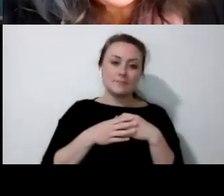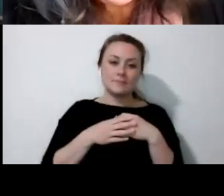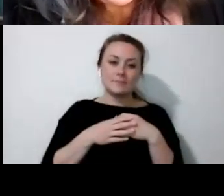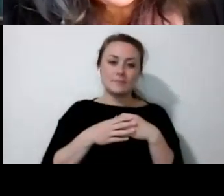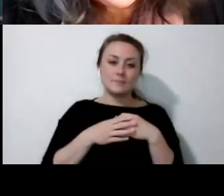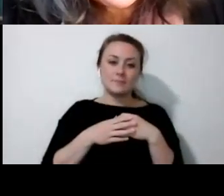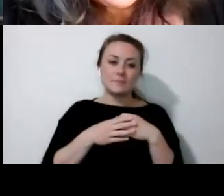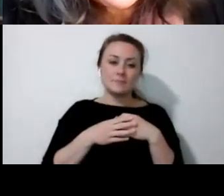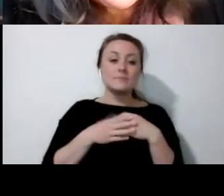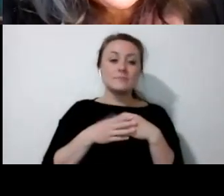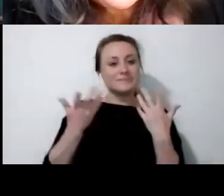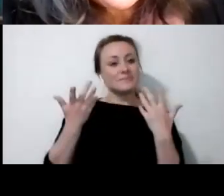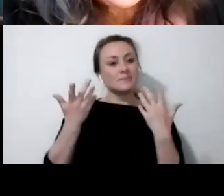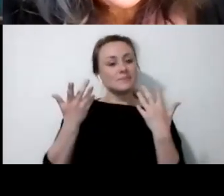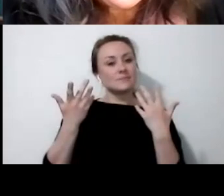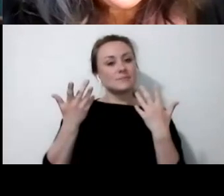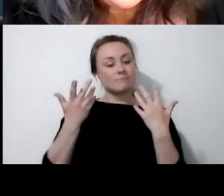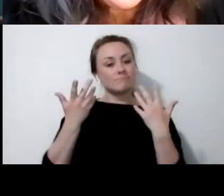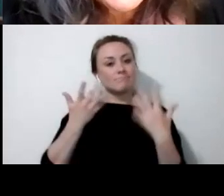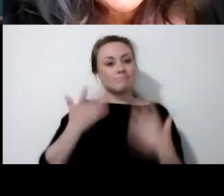means a lot to me.